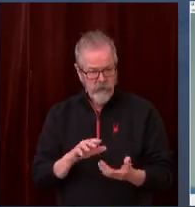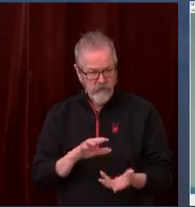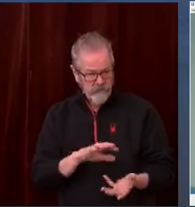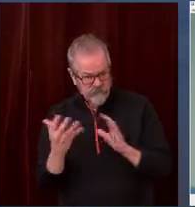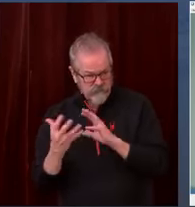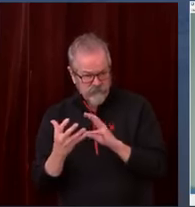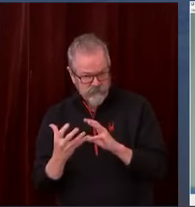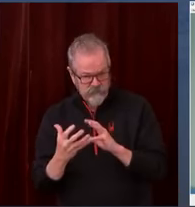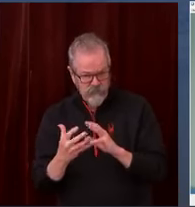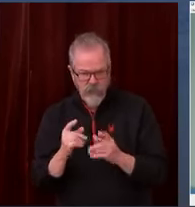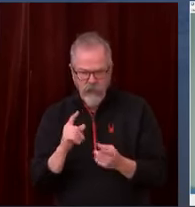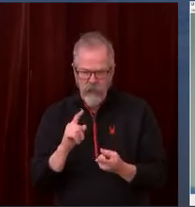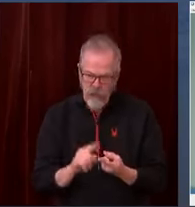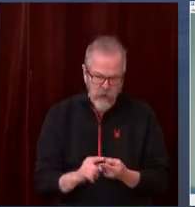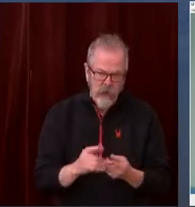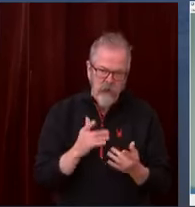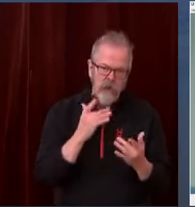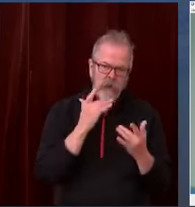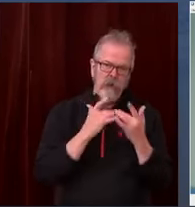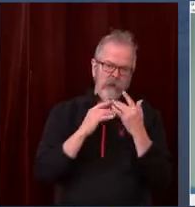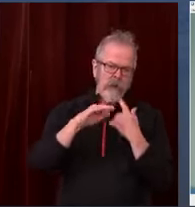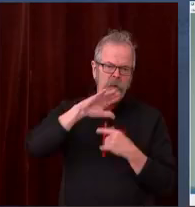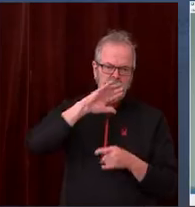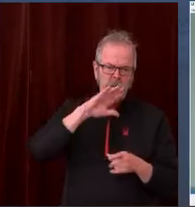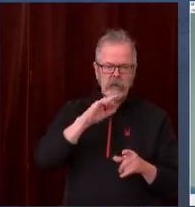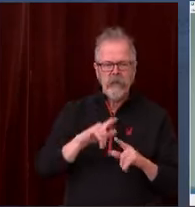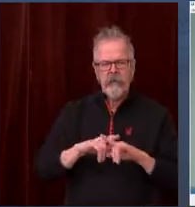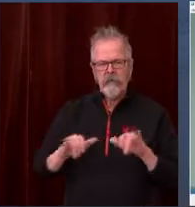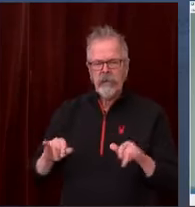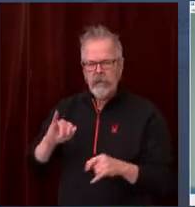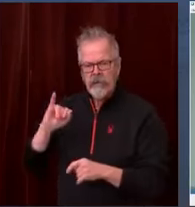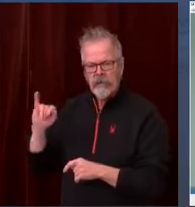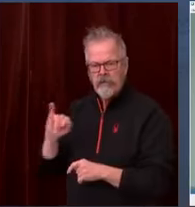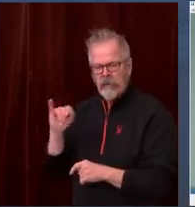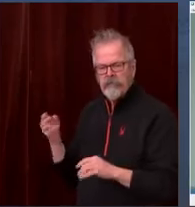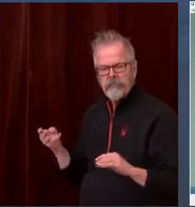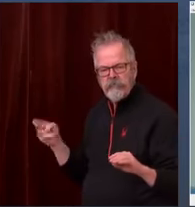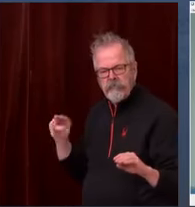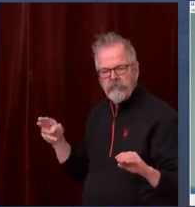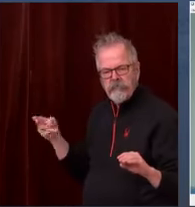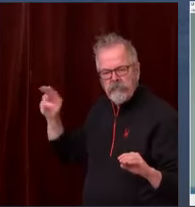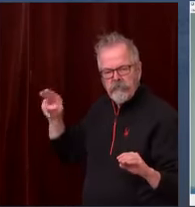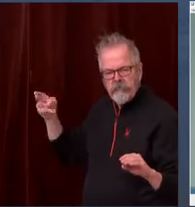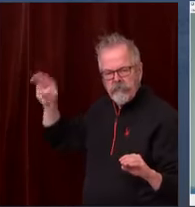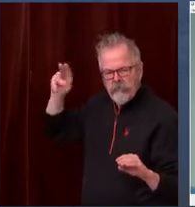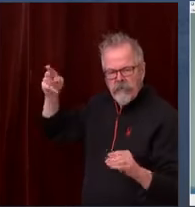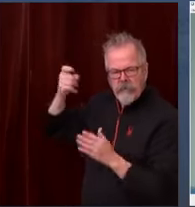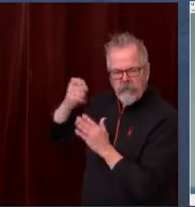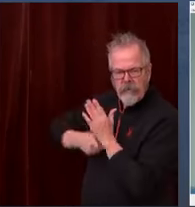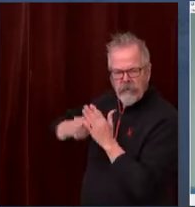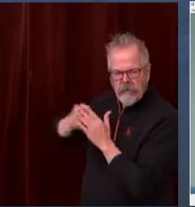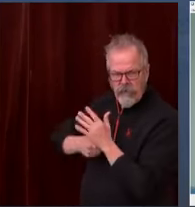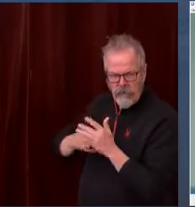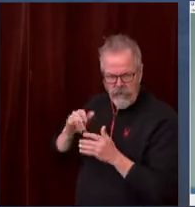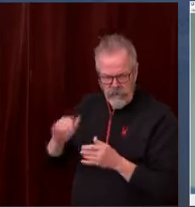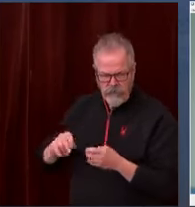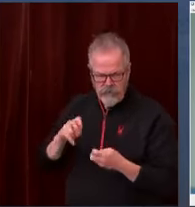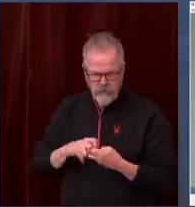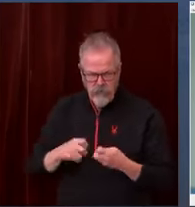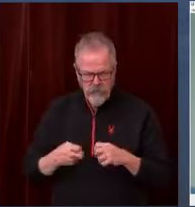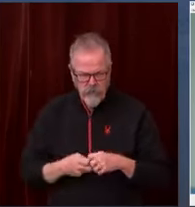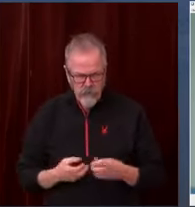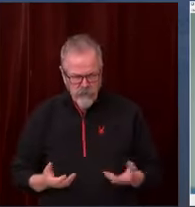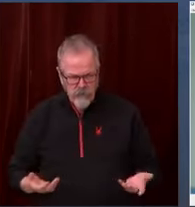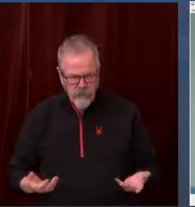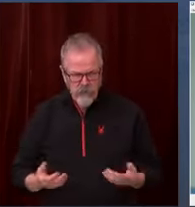rates are going up, that's a real problem. And if you have a disparate impact on people of